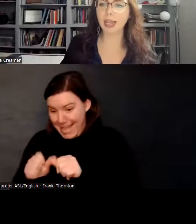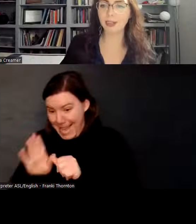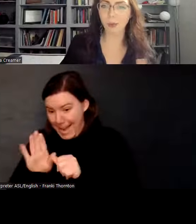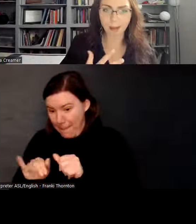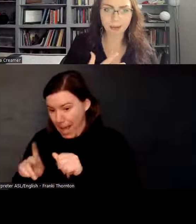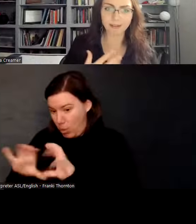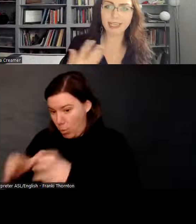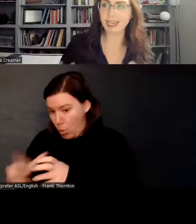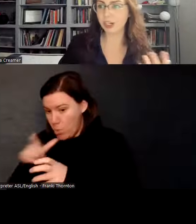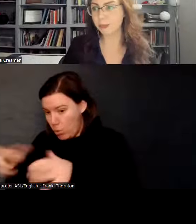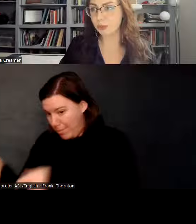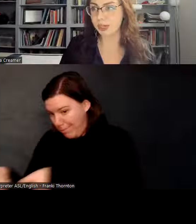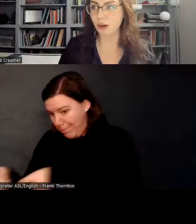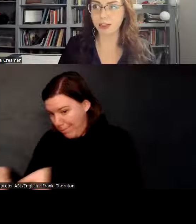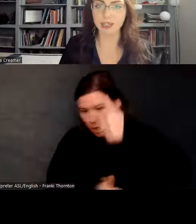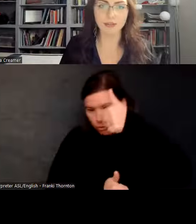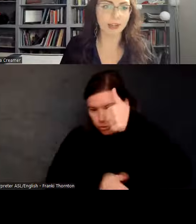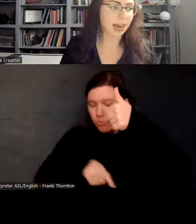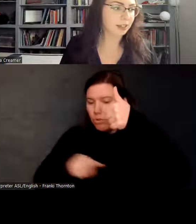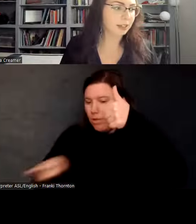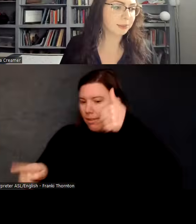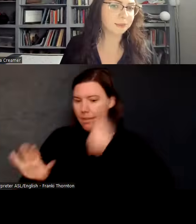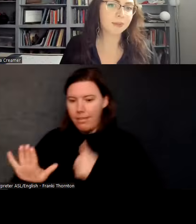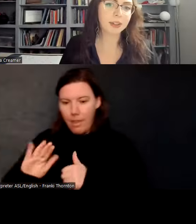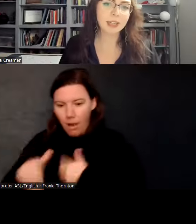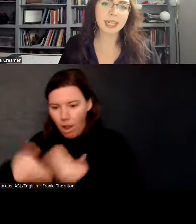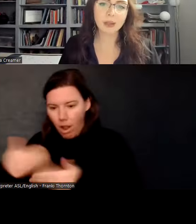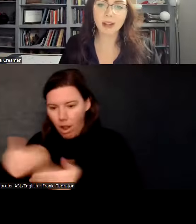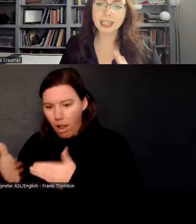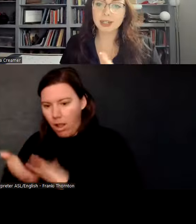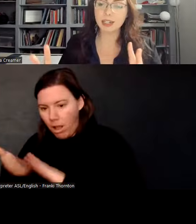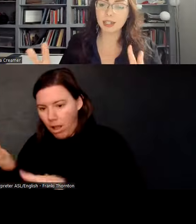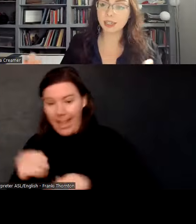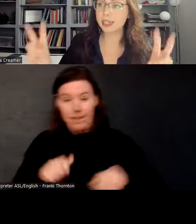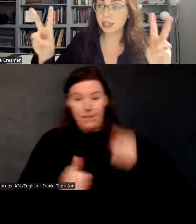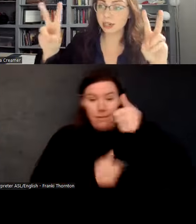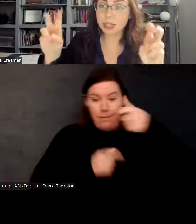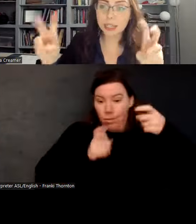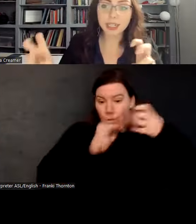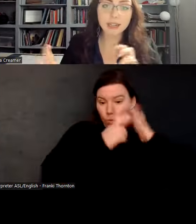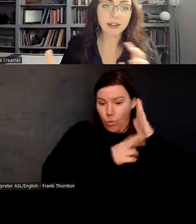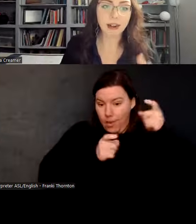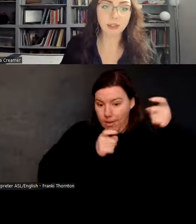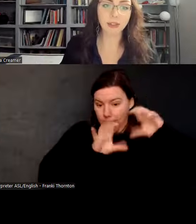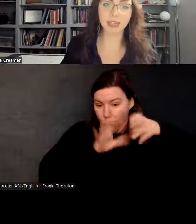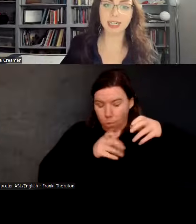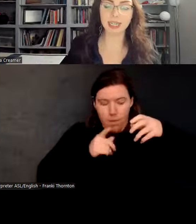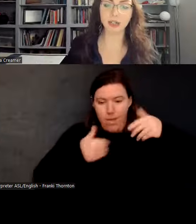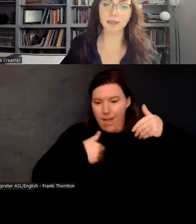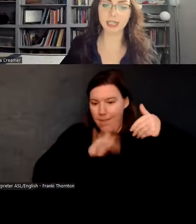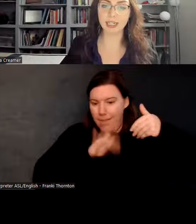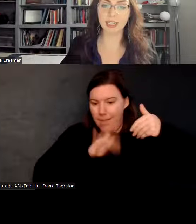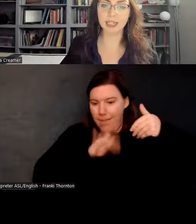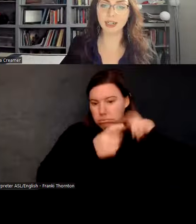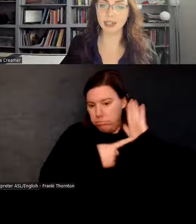this kind of complex web of tensions between all these different actors. So while these areas are typically considered Assyrian after the 13th